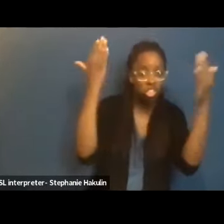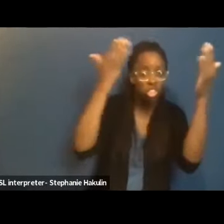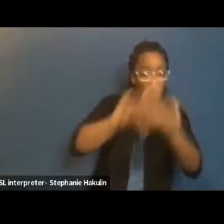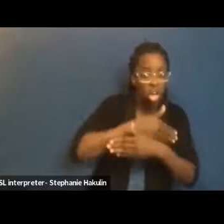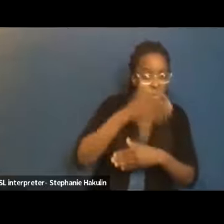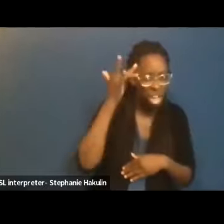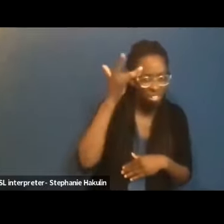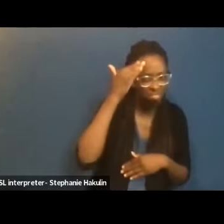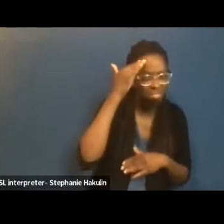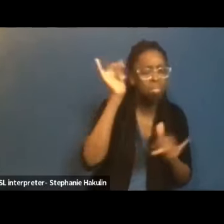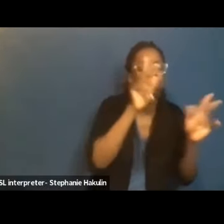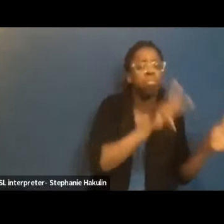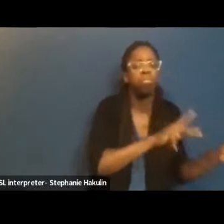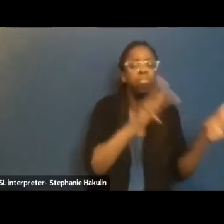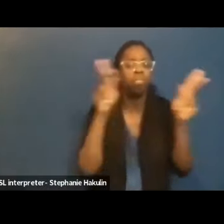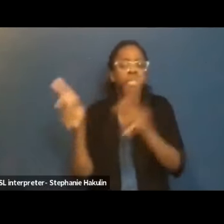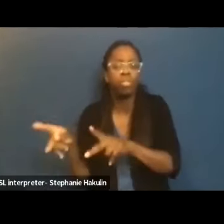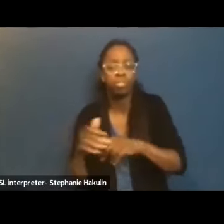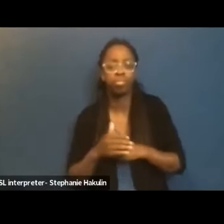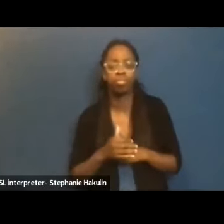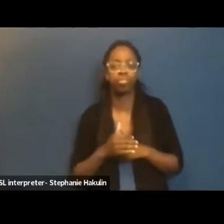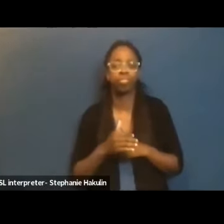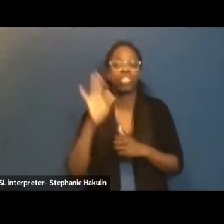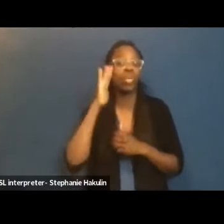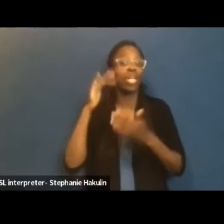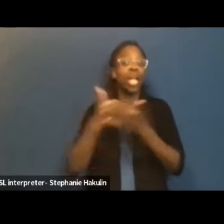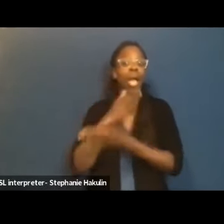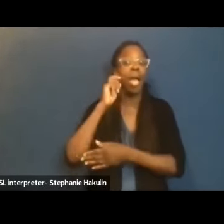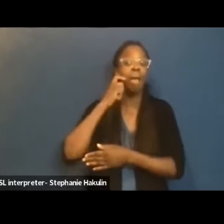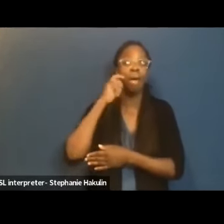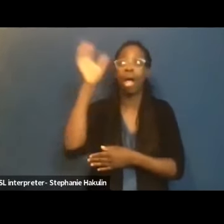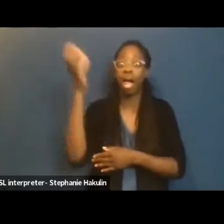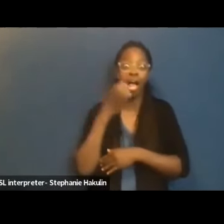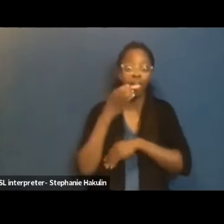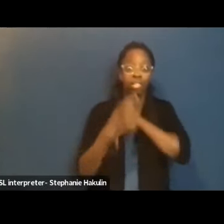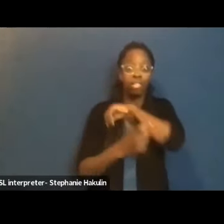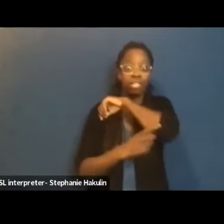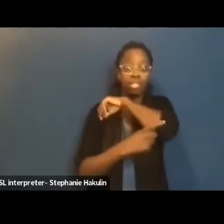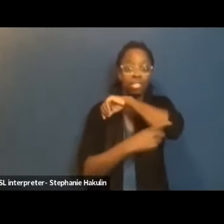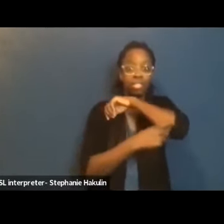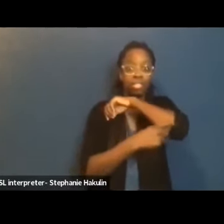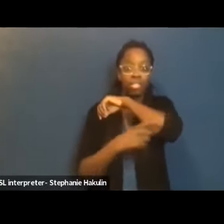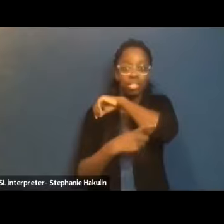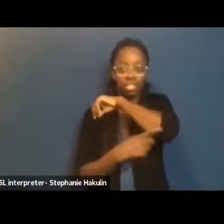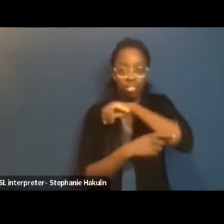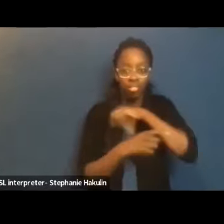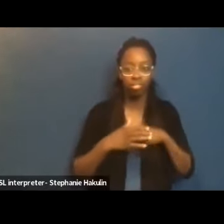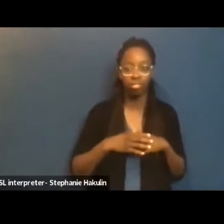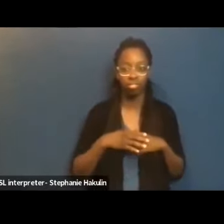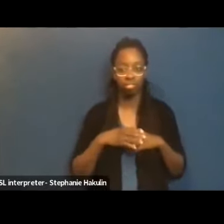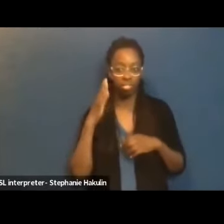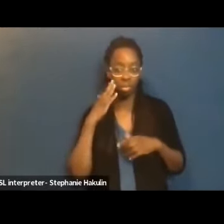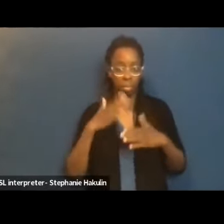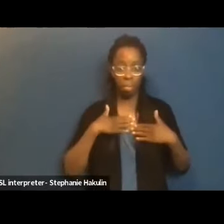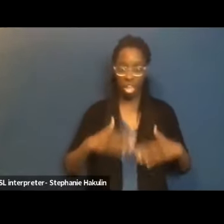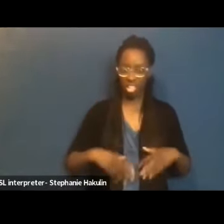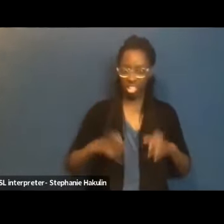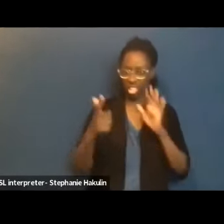every atom out on them streets. They don't care if you're Eve, your body is a forbidden fruit and they want it.